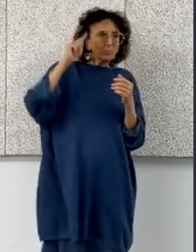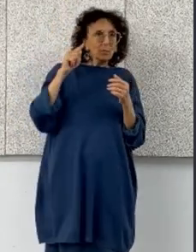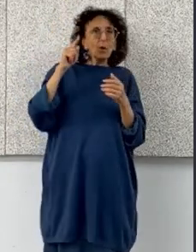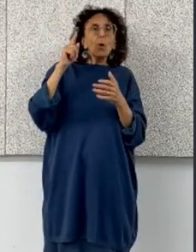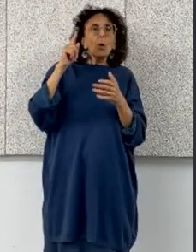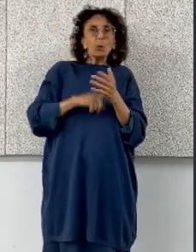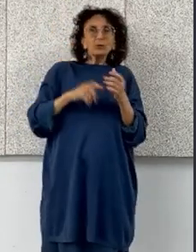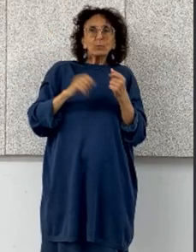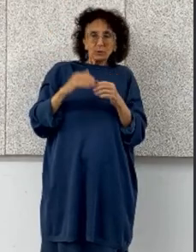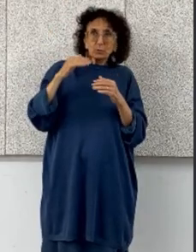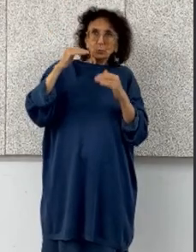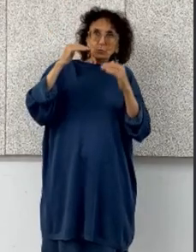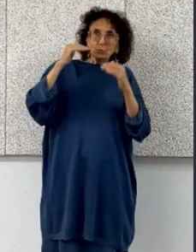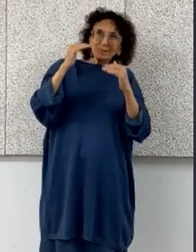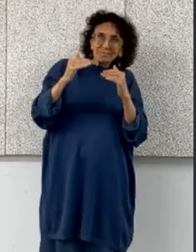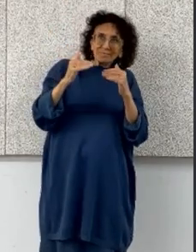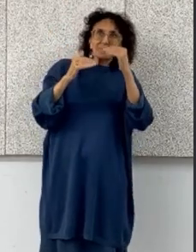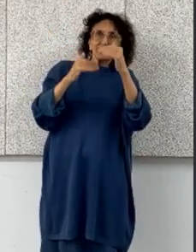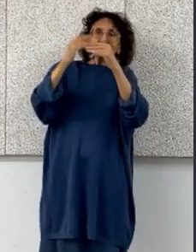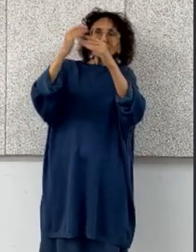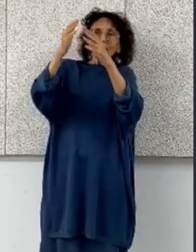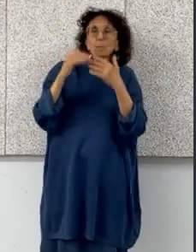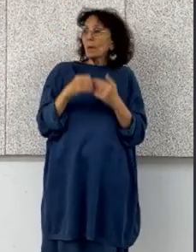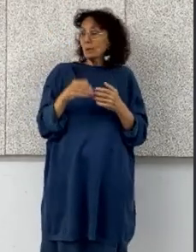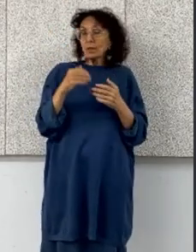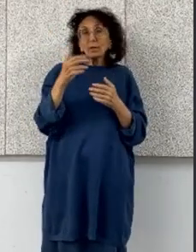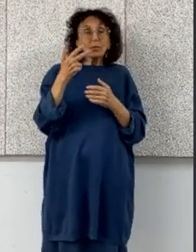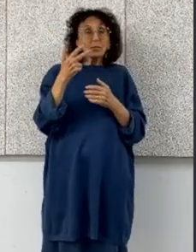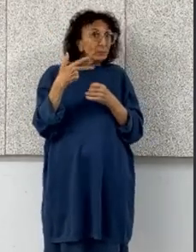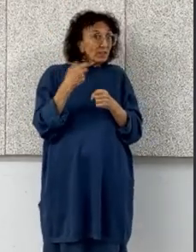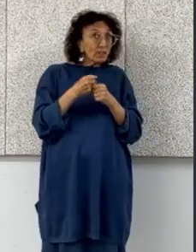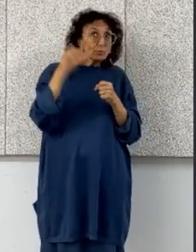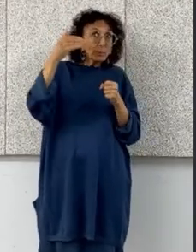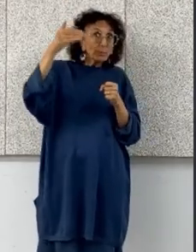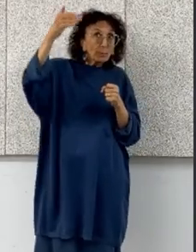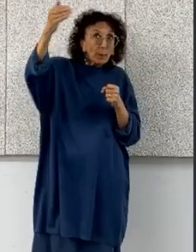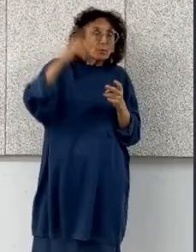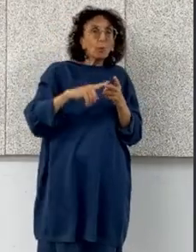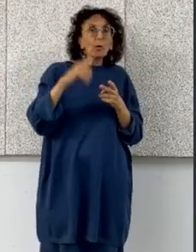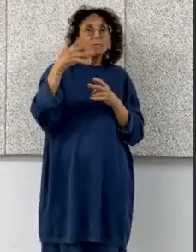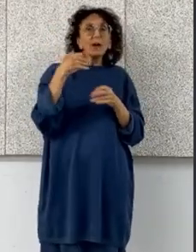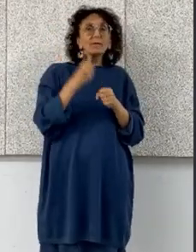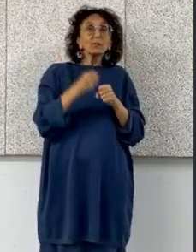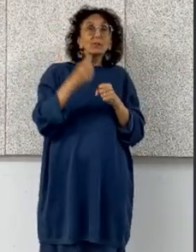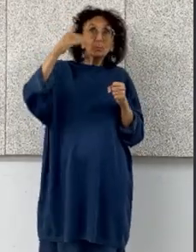get there? And it may be a 3-year process, it may be a 5-year process, but